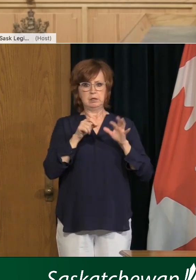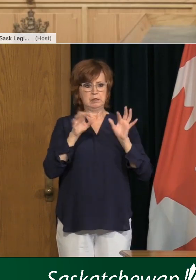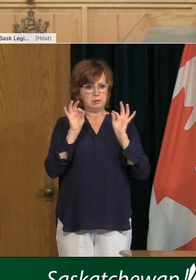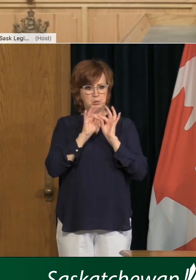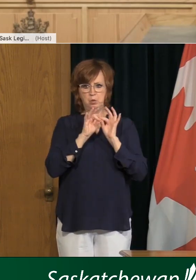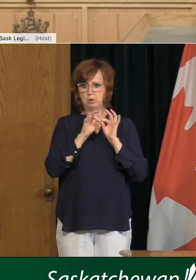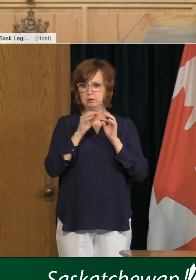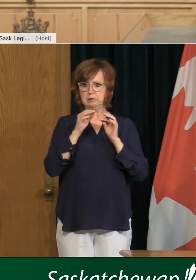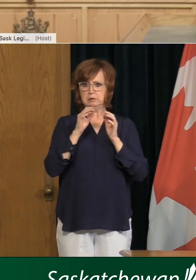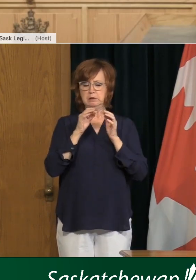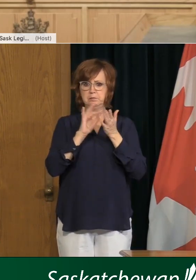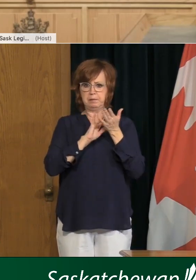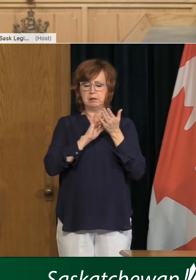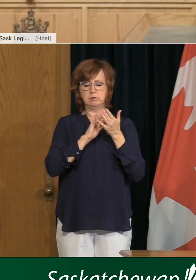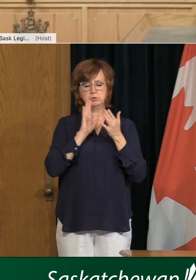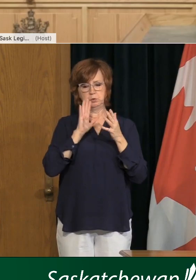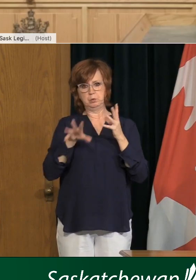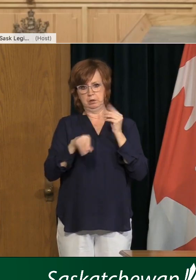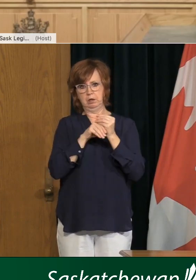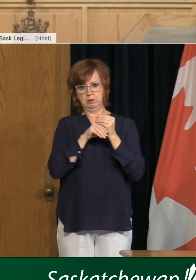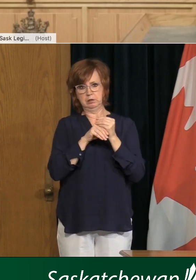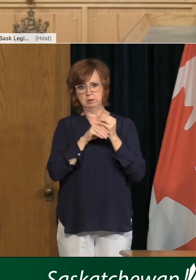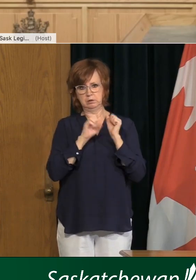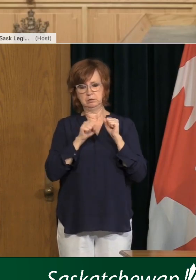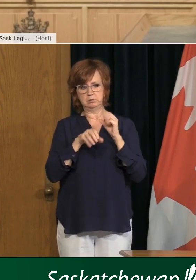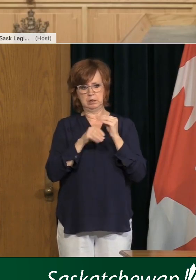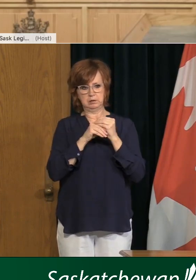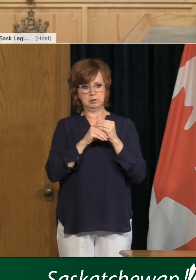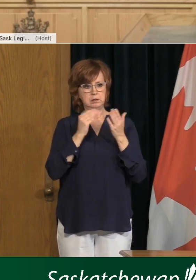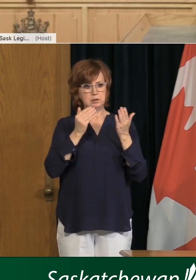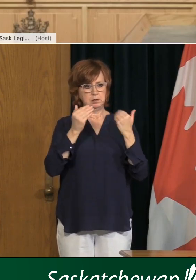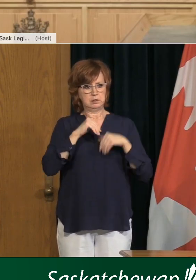services. Next slide, please.